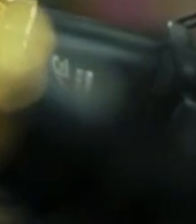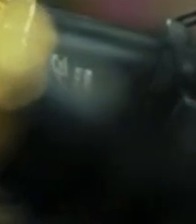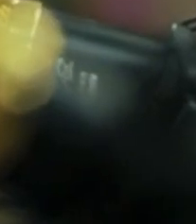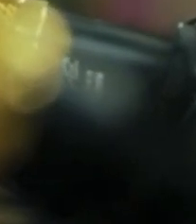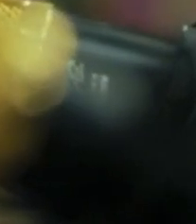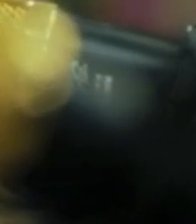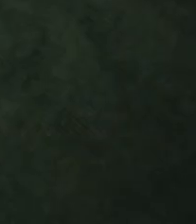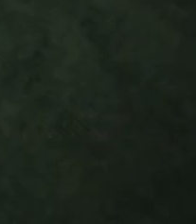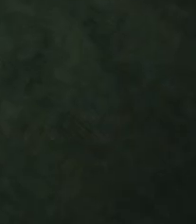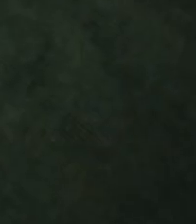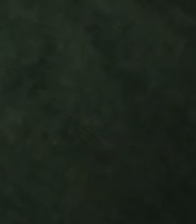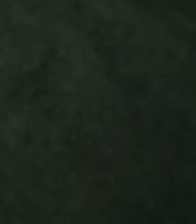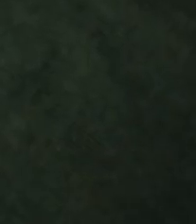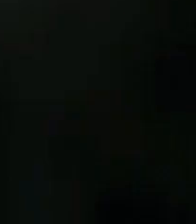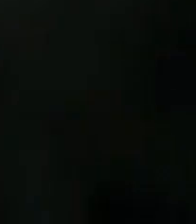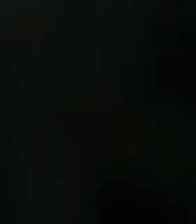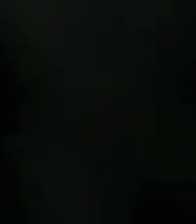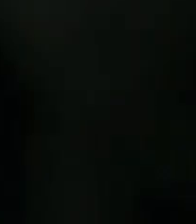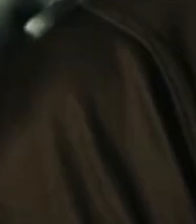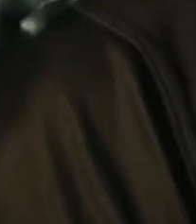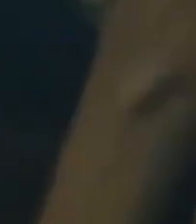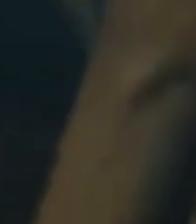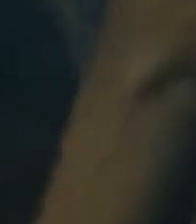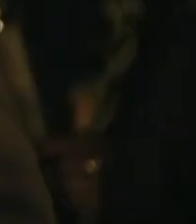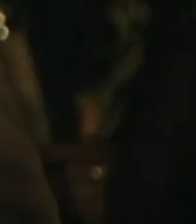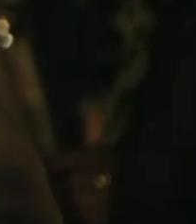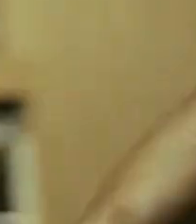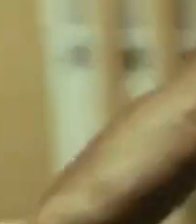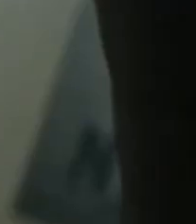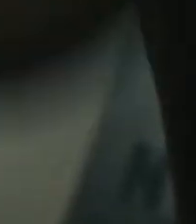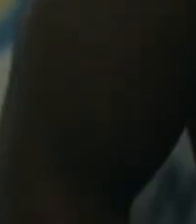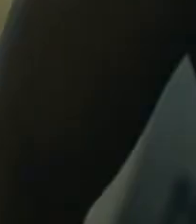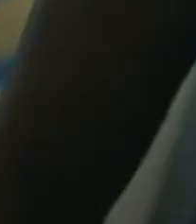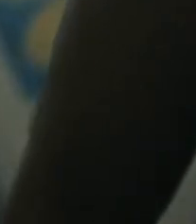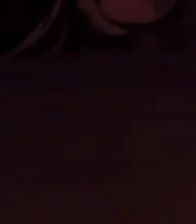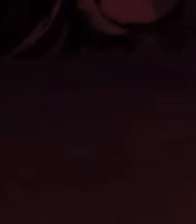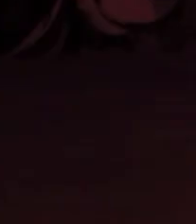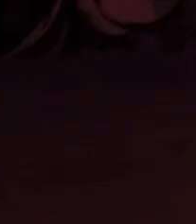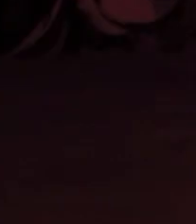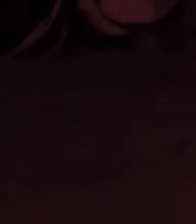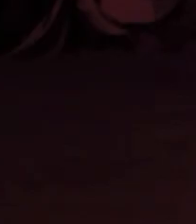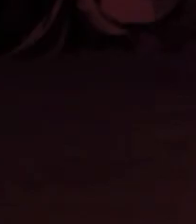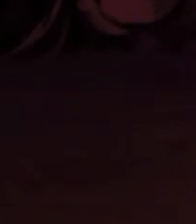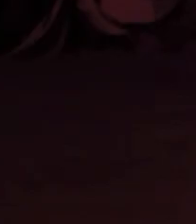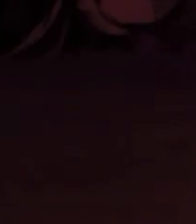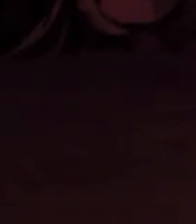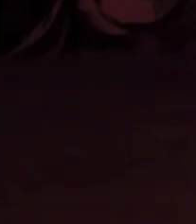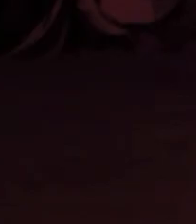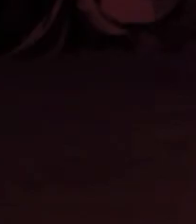the basis of rape culture. But I need gems. I'm done with that!